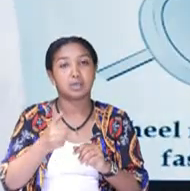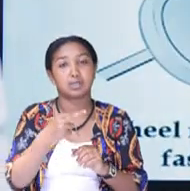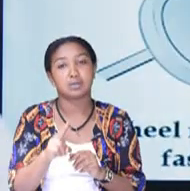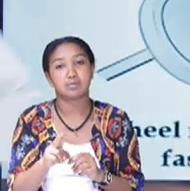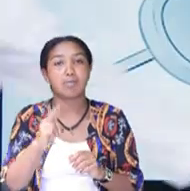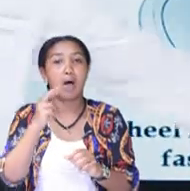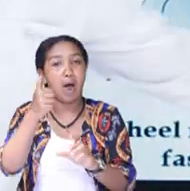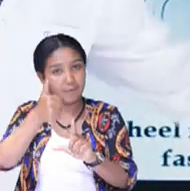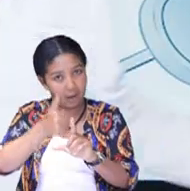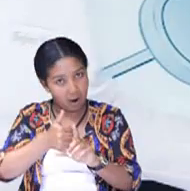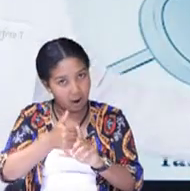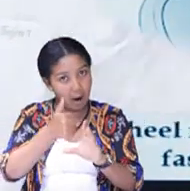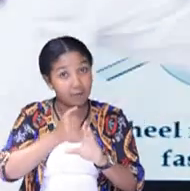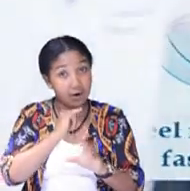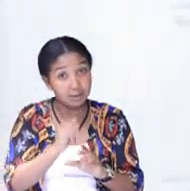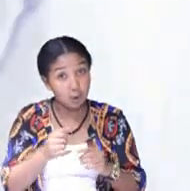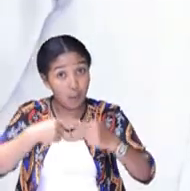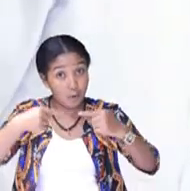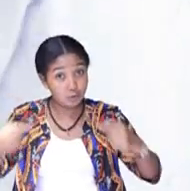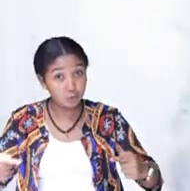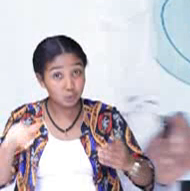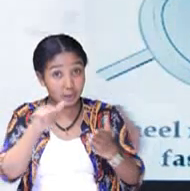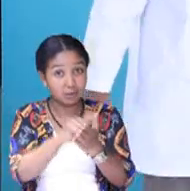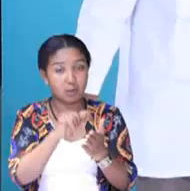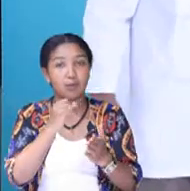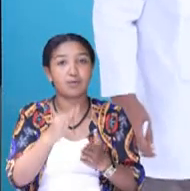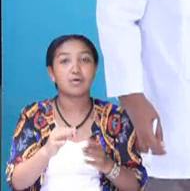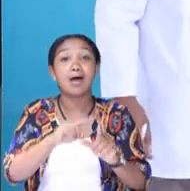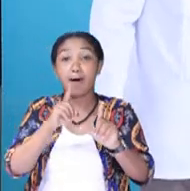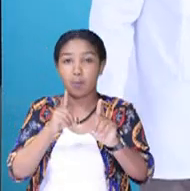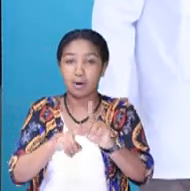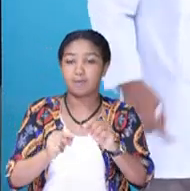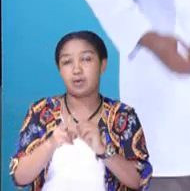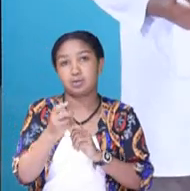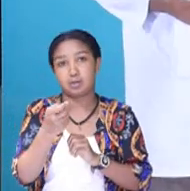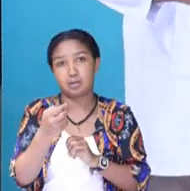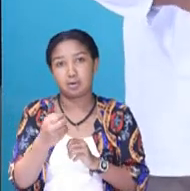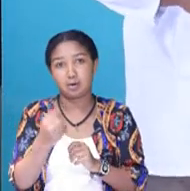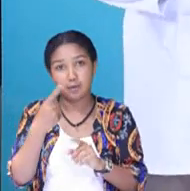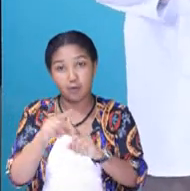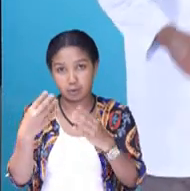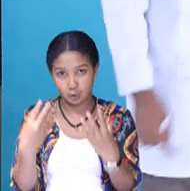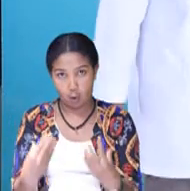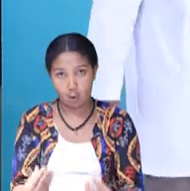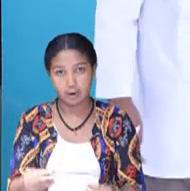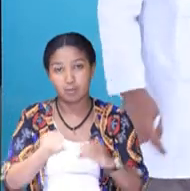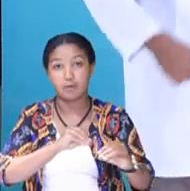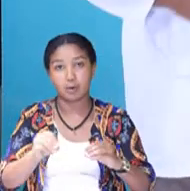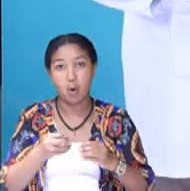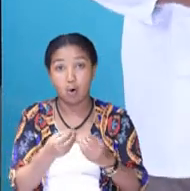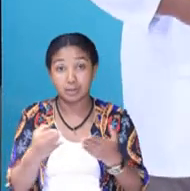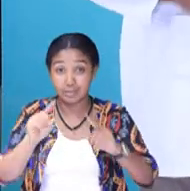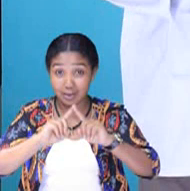acceleration alpha. Alpha is opposite to that of what? Angular velocity for a slower moving